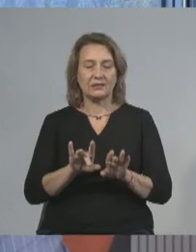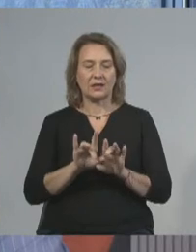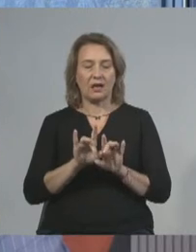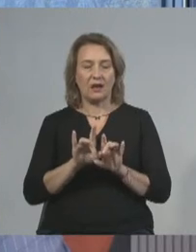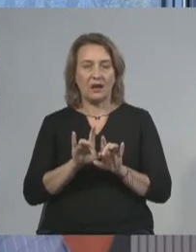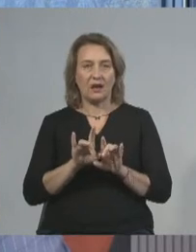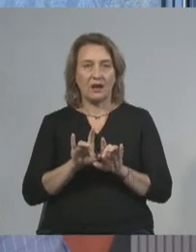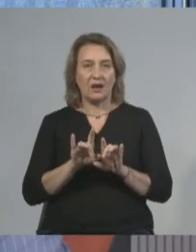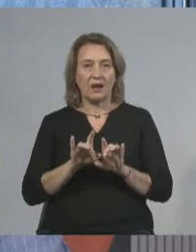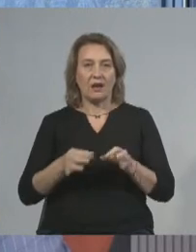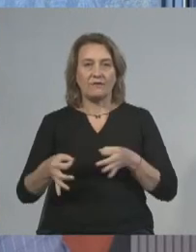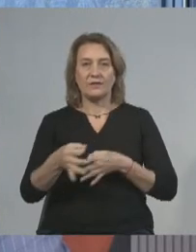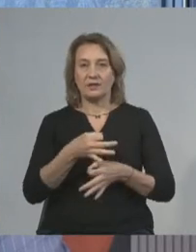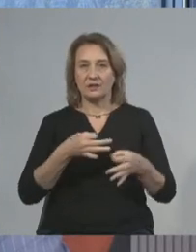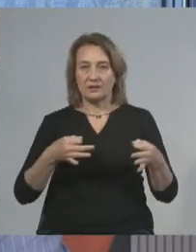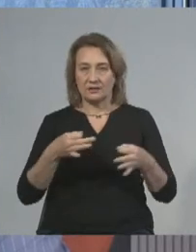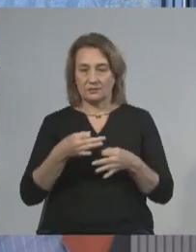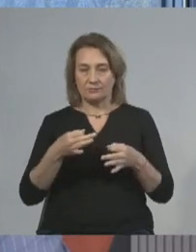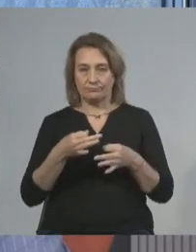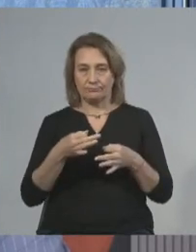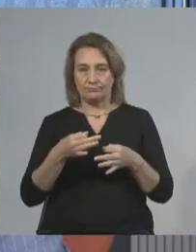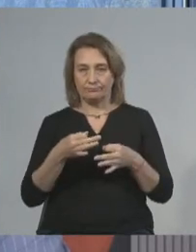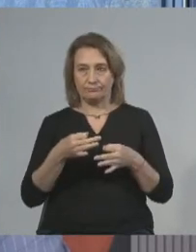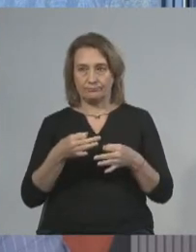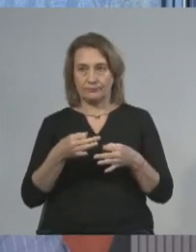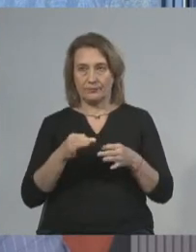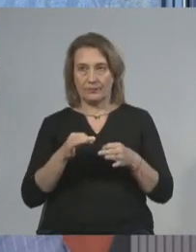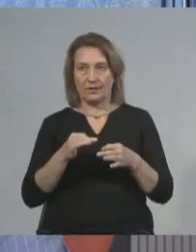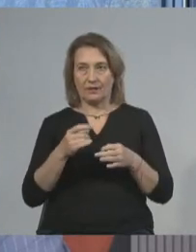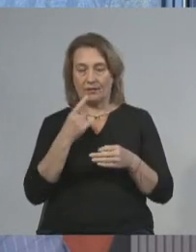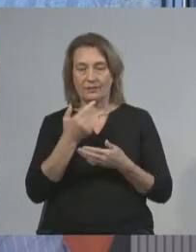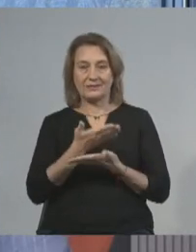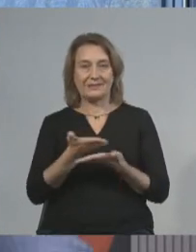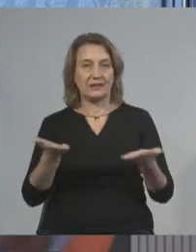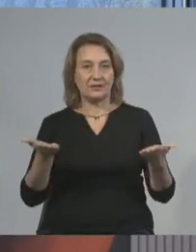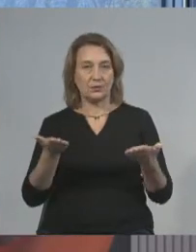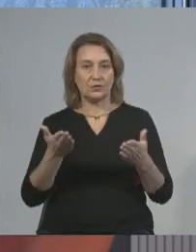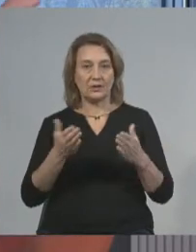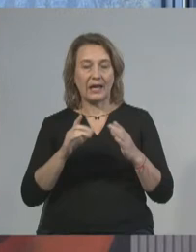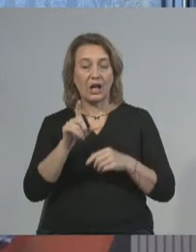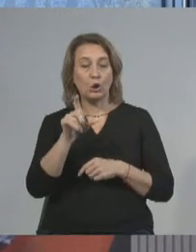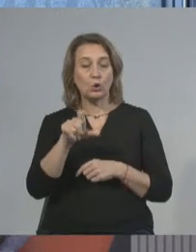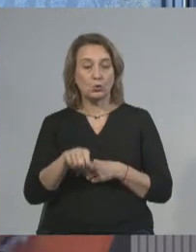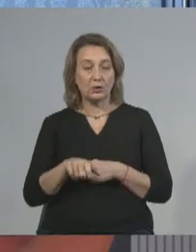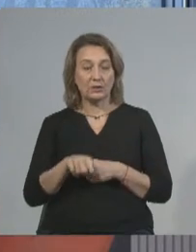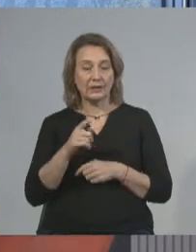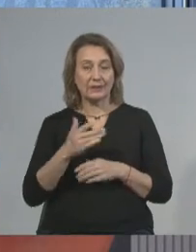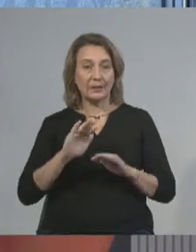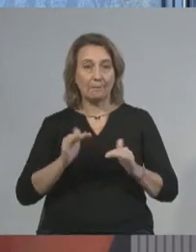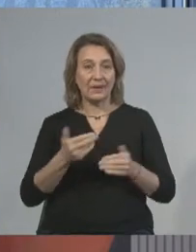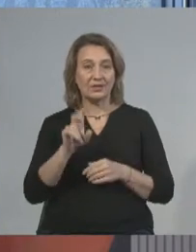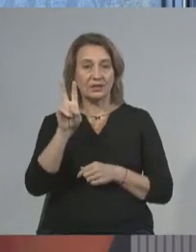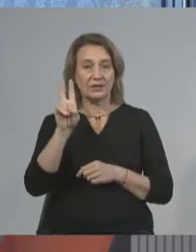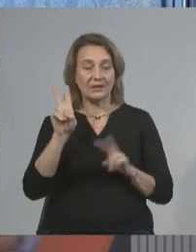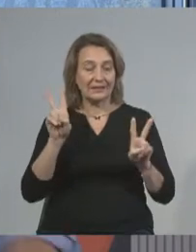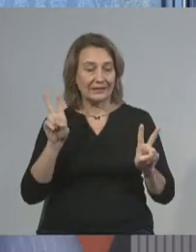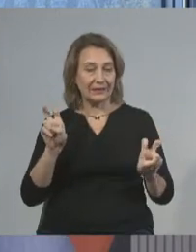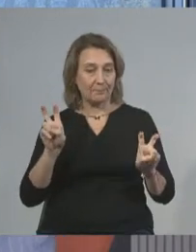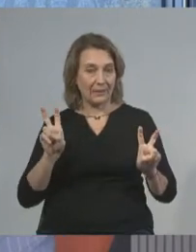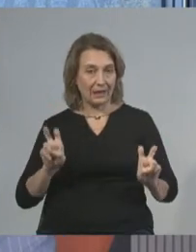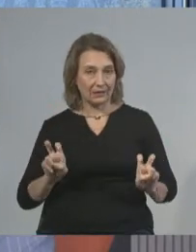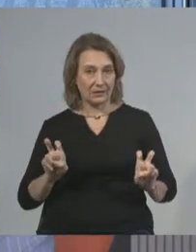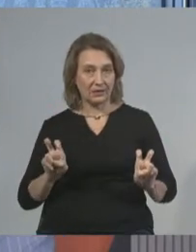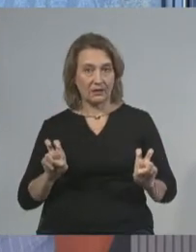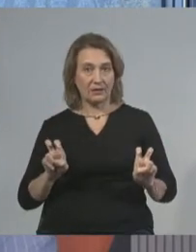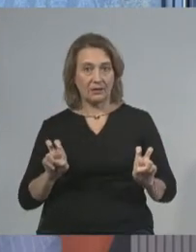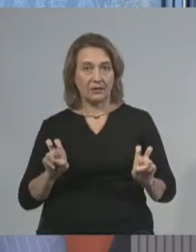comprehensive which paint a picture of the world for a person of course there are